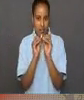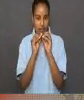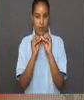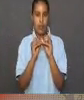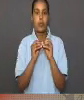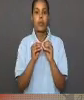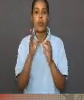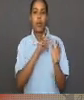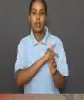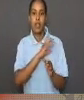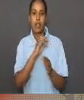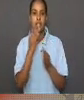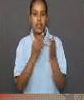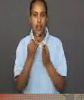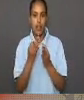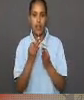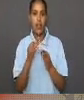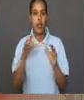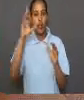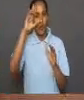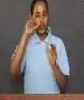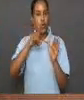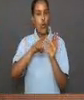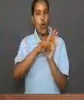and state Raoult's law.